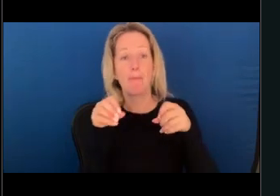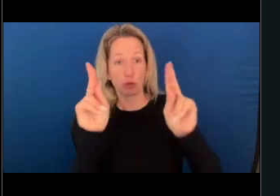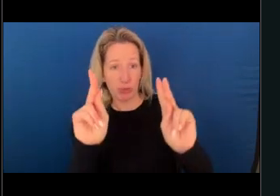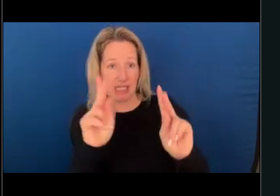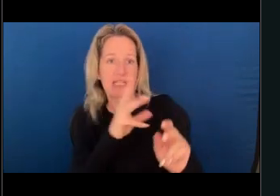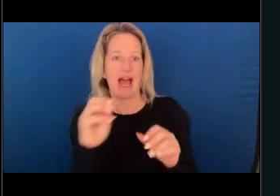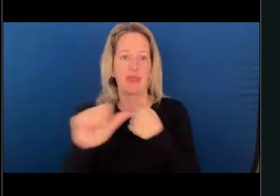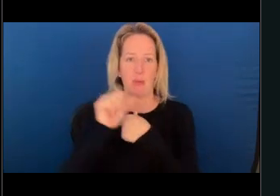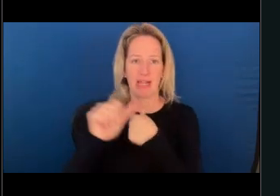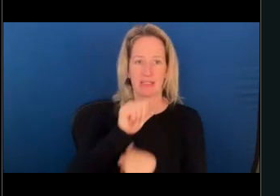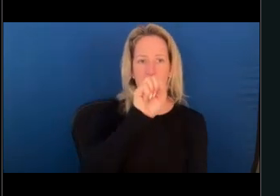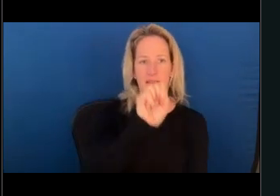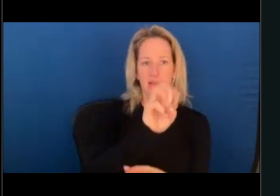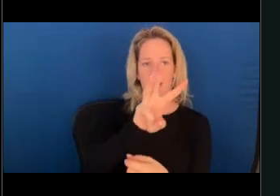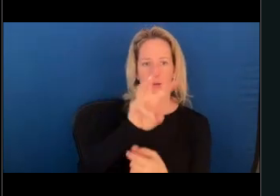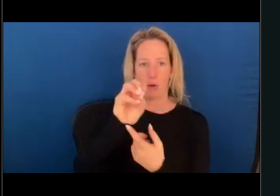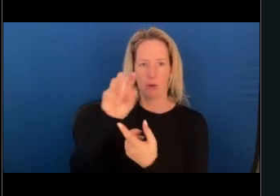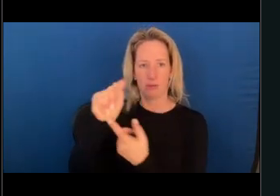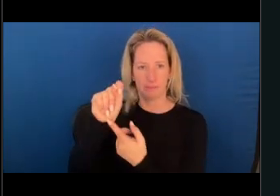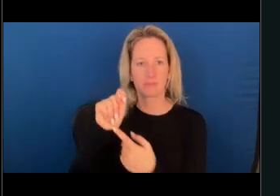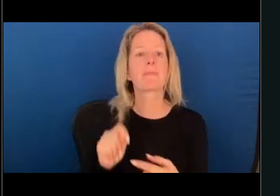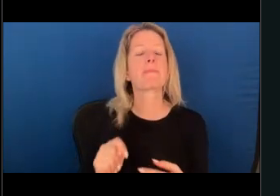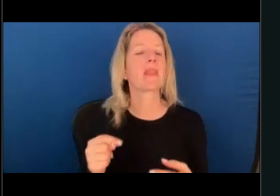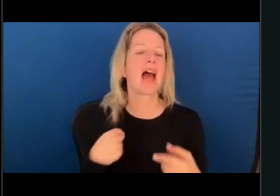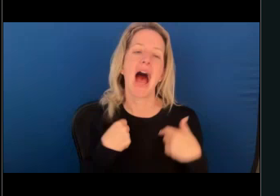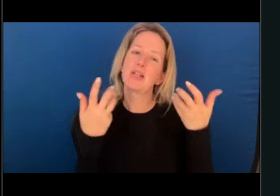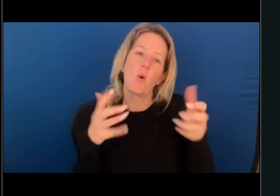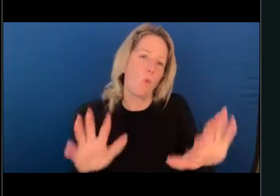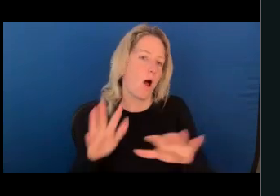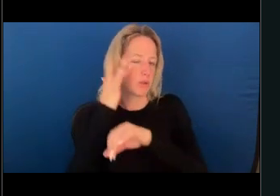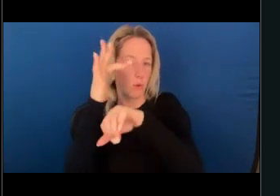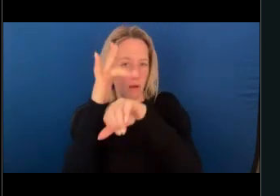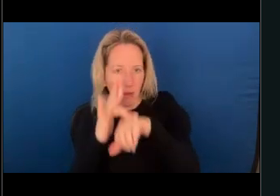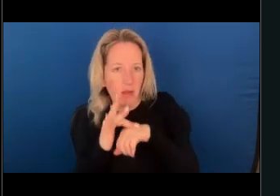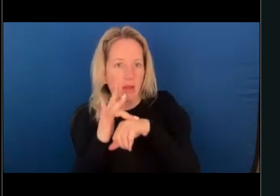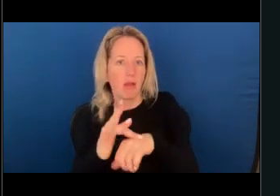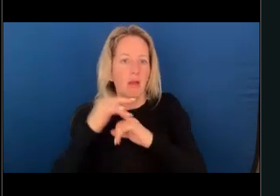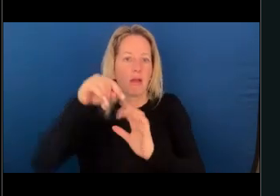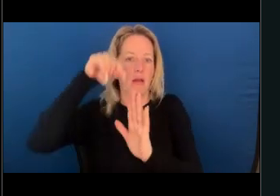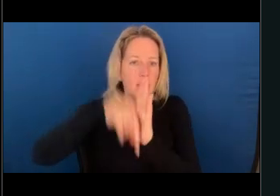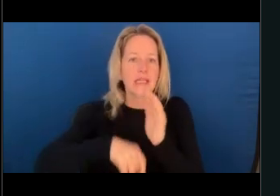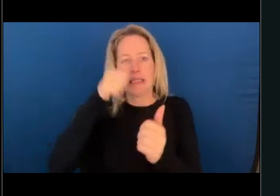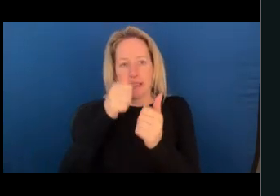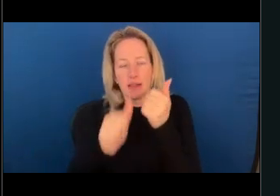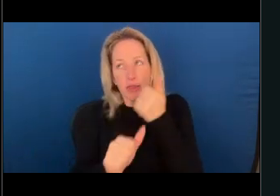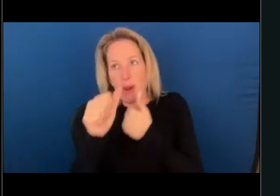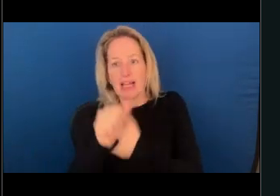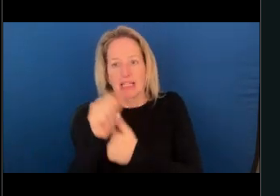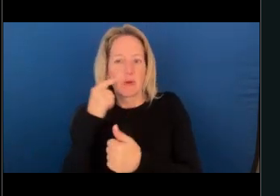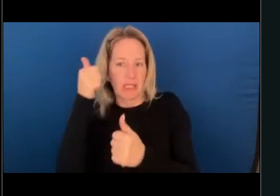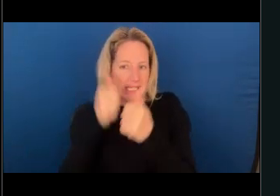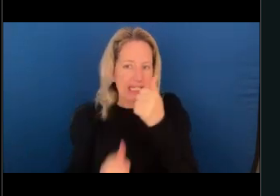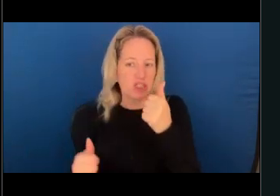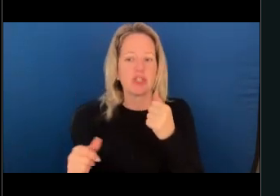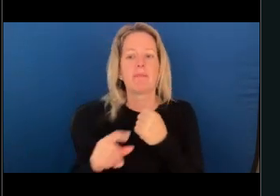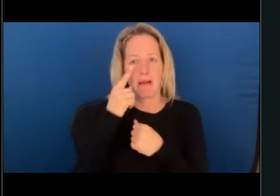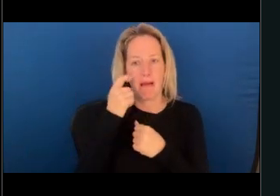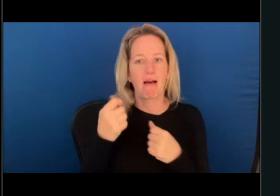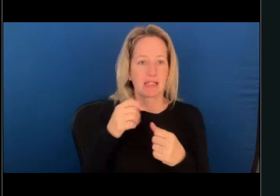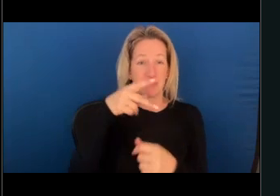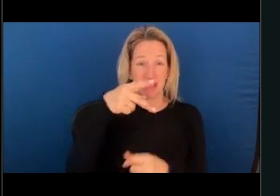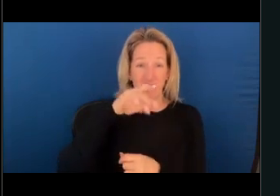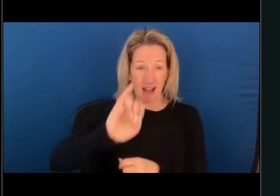and threats. And I just want to say, I won't dwell on the threats for each case study that we'll step through specifically, because in the